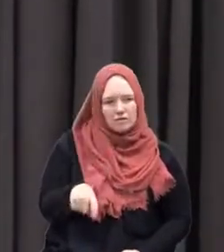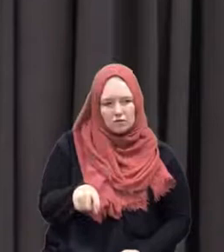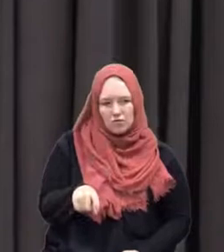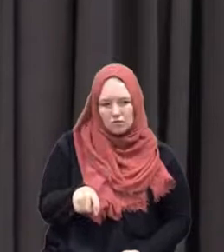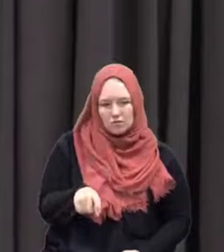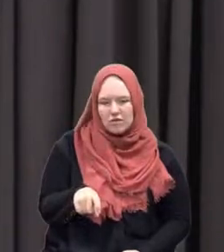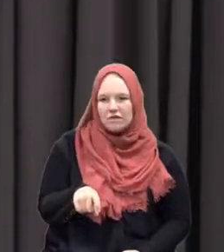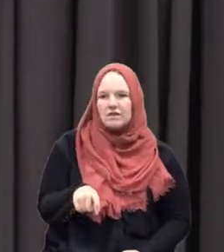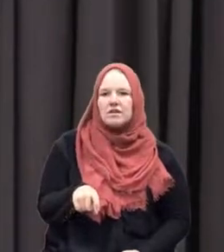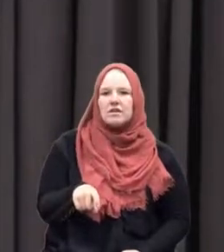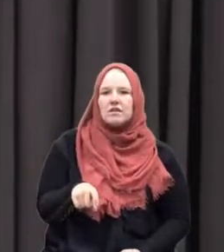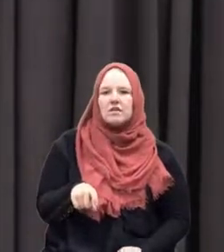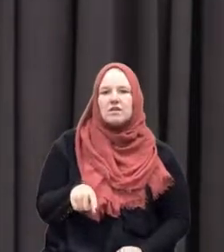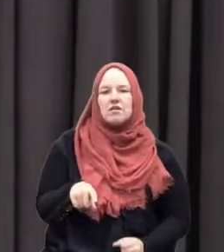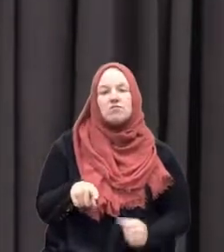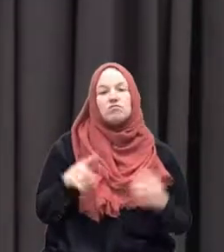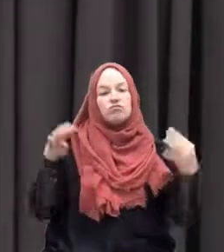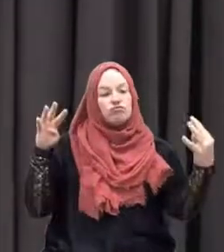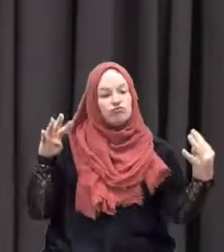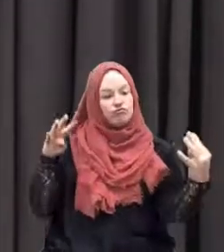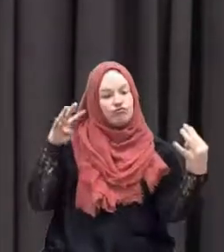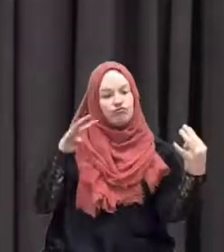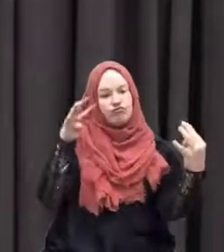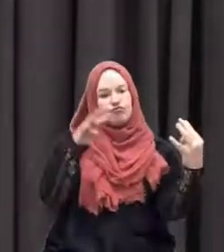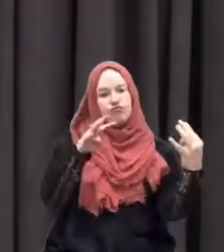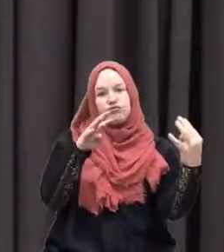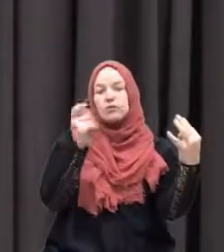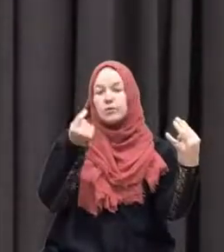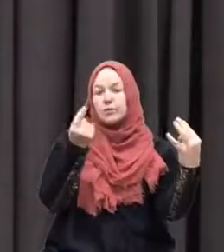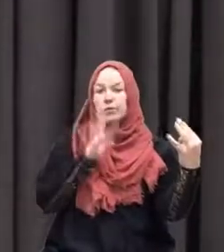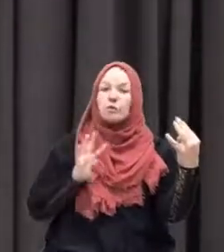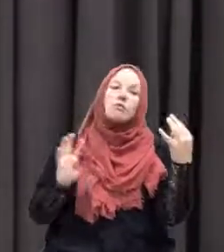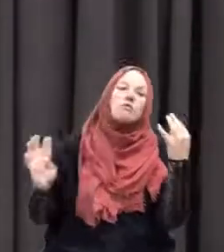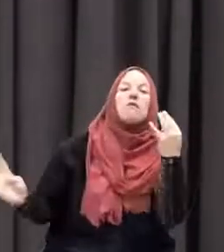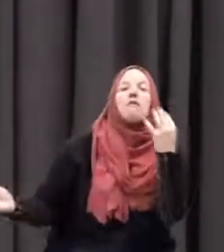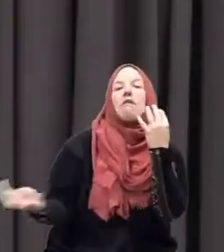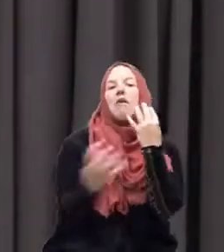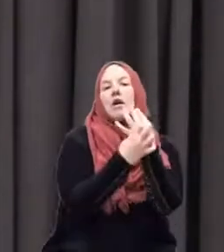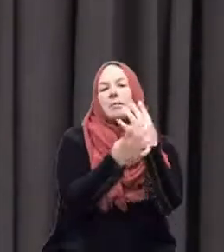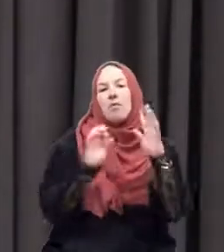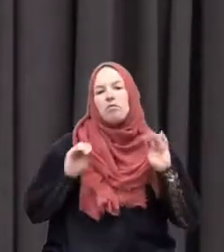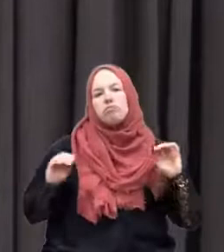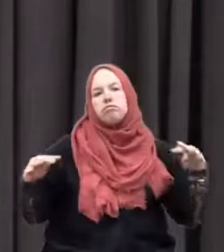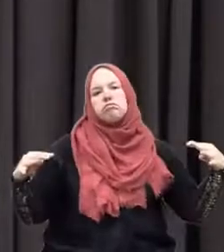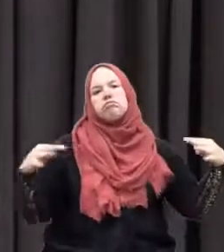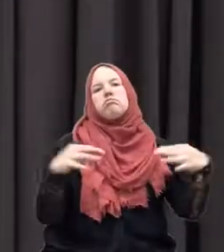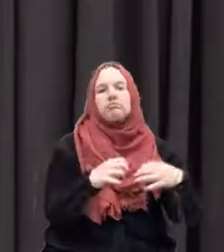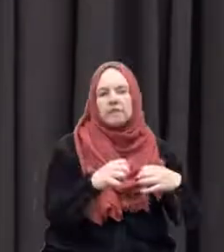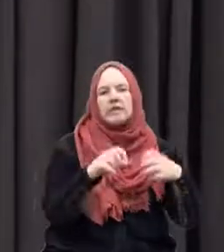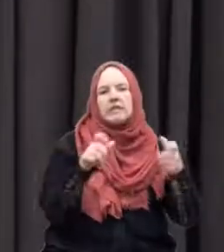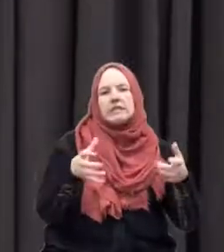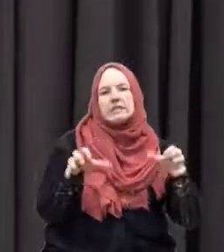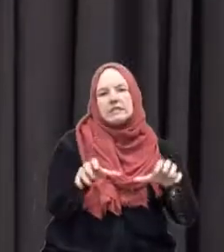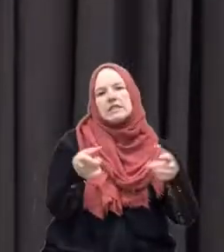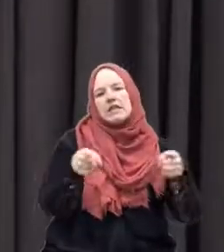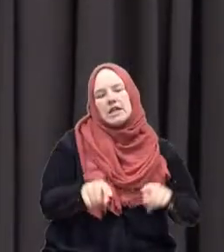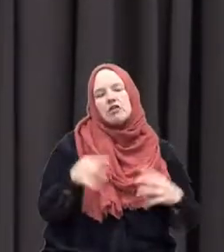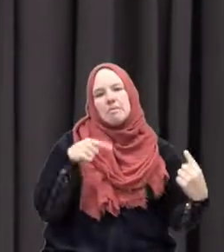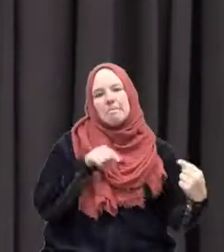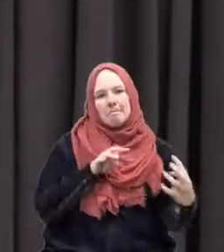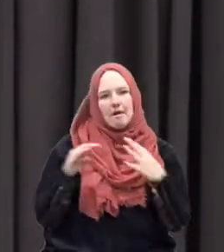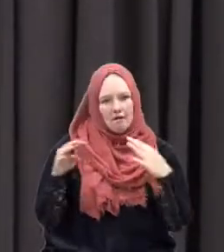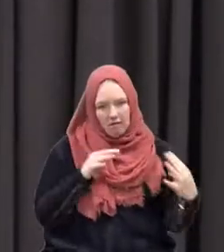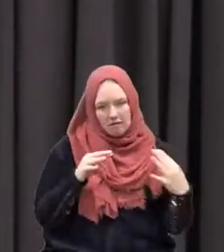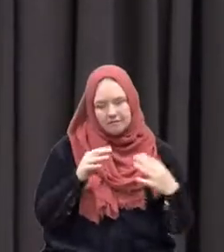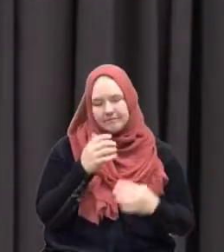to attack your enemy from the front. You can just circle around from both sides. And that's what he did in the Battle of Uhud.